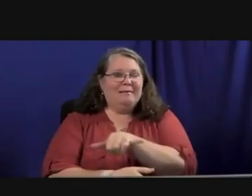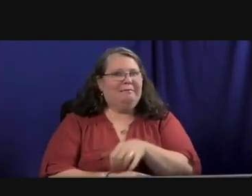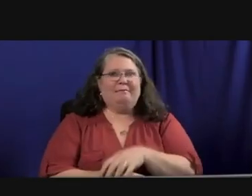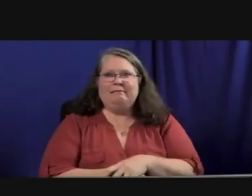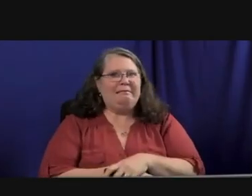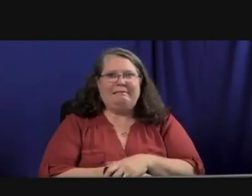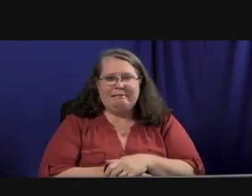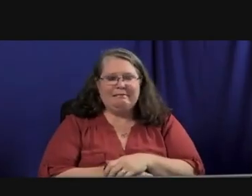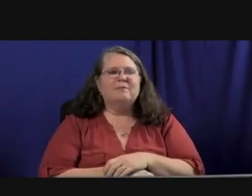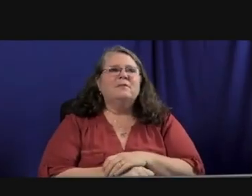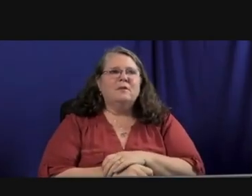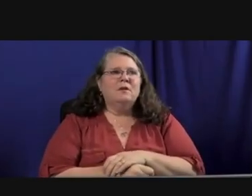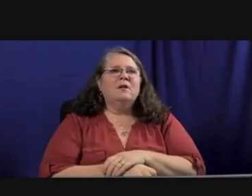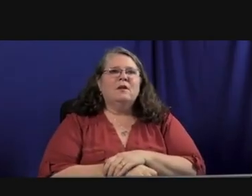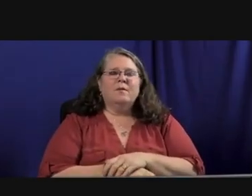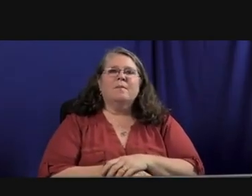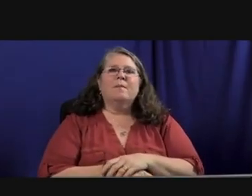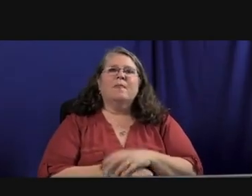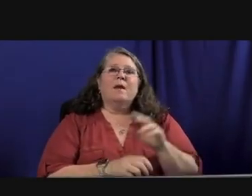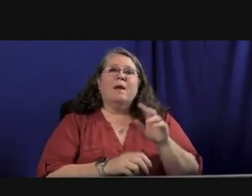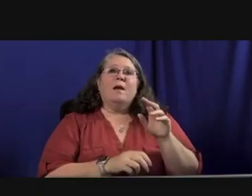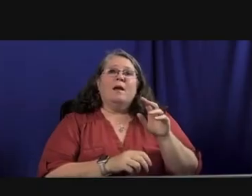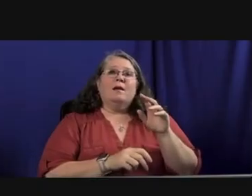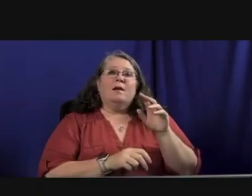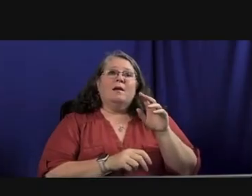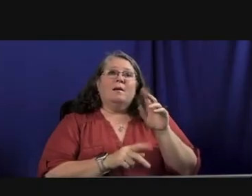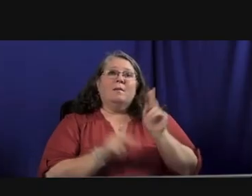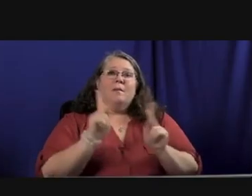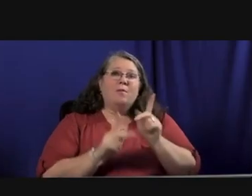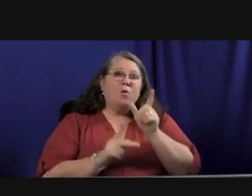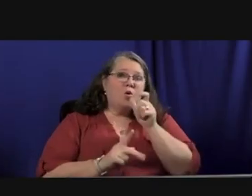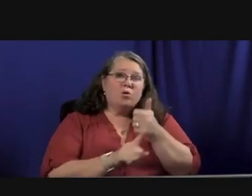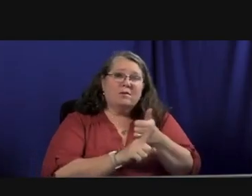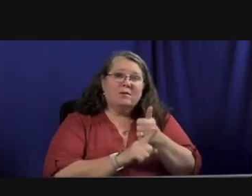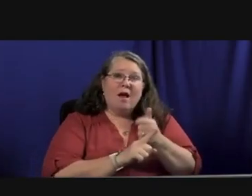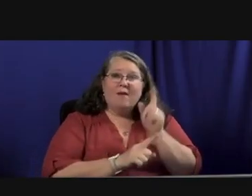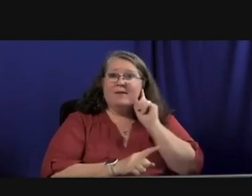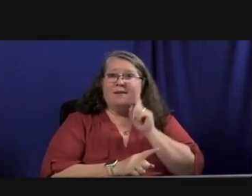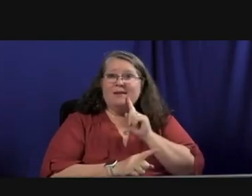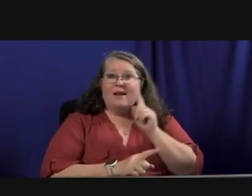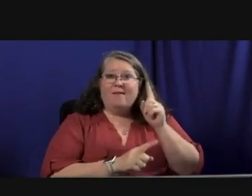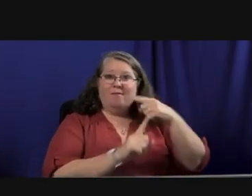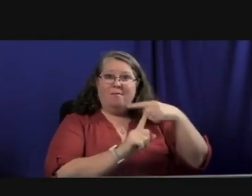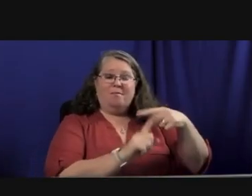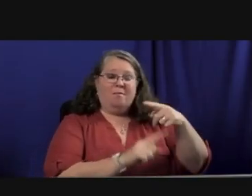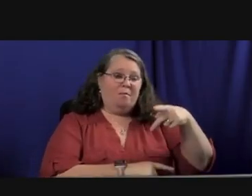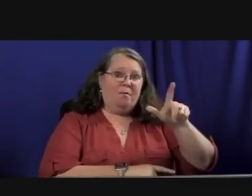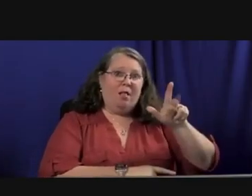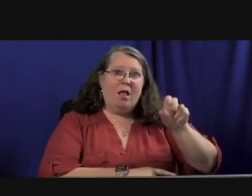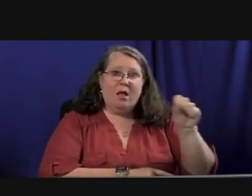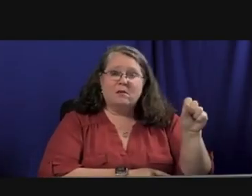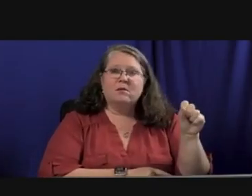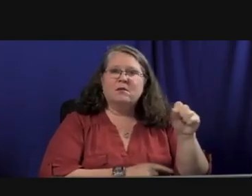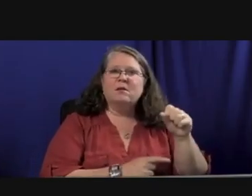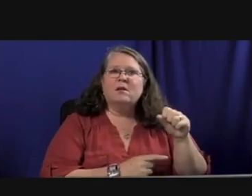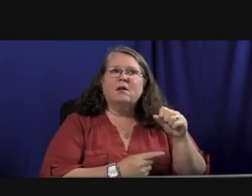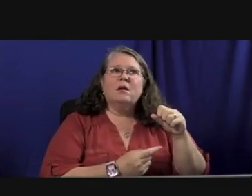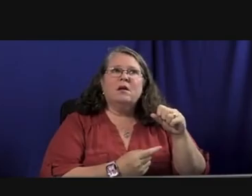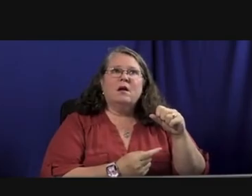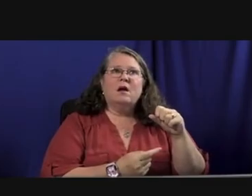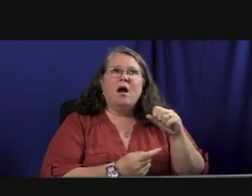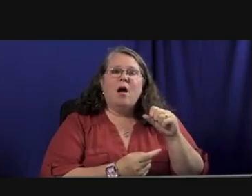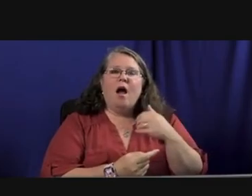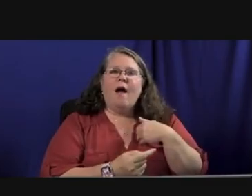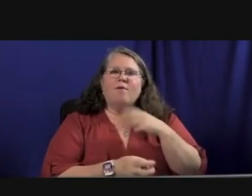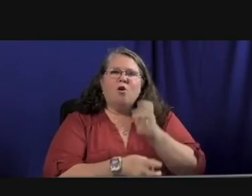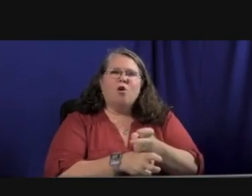bringing those cultures into the same realm. Sometimes they aren't successful. So the person who is